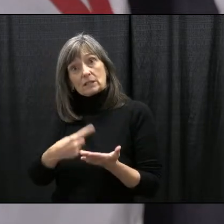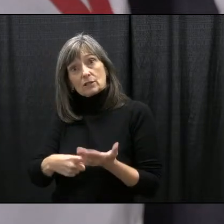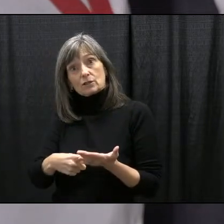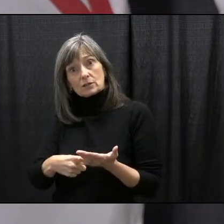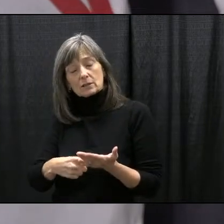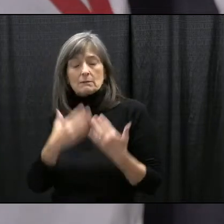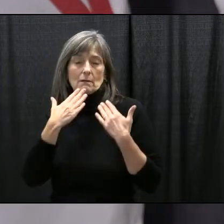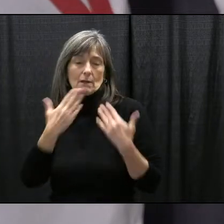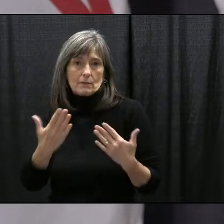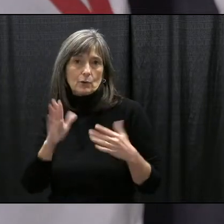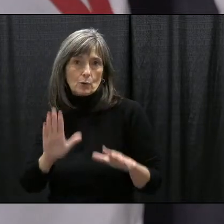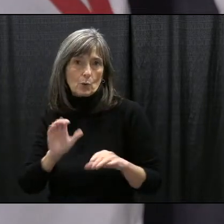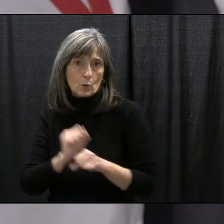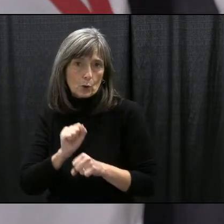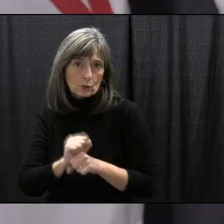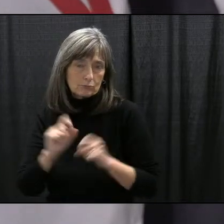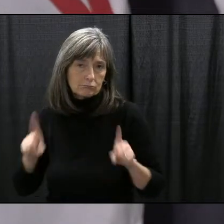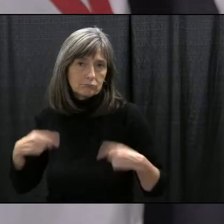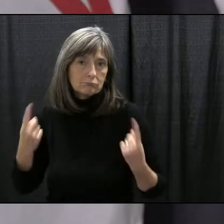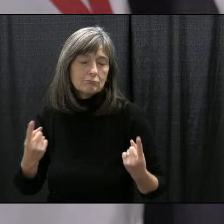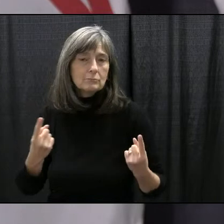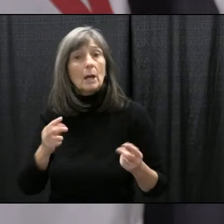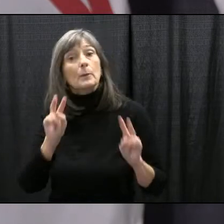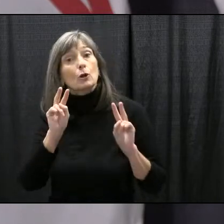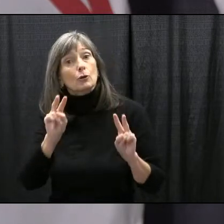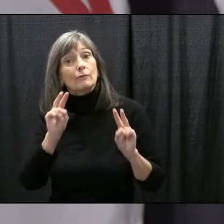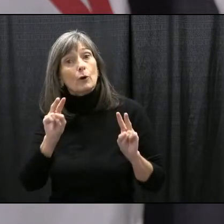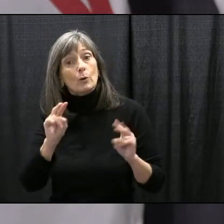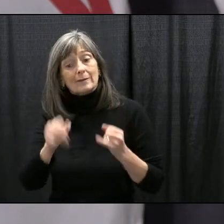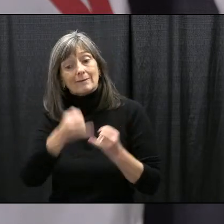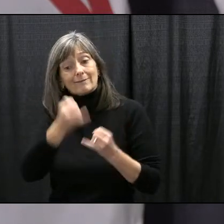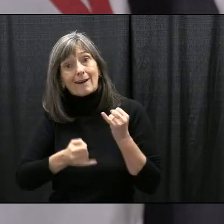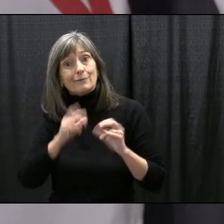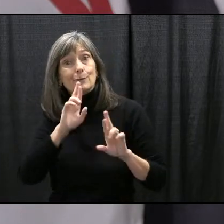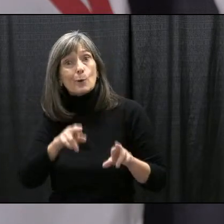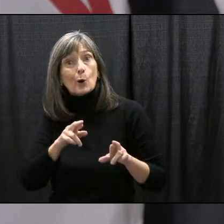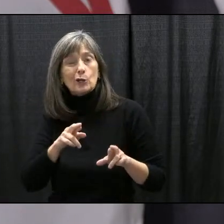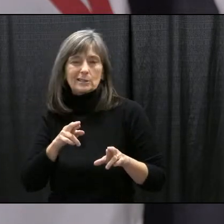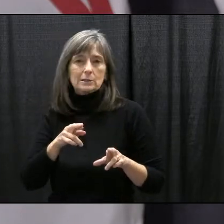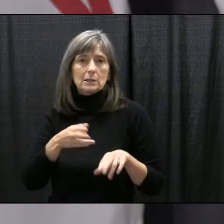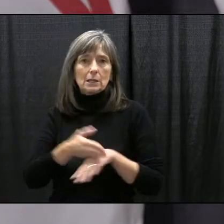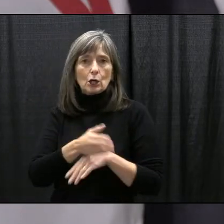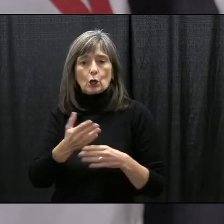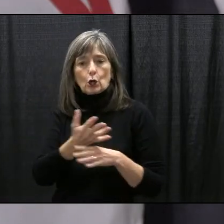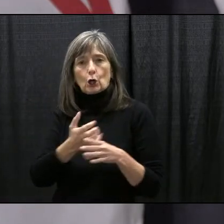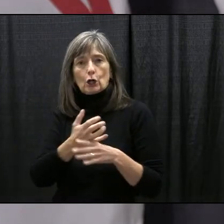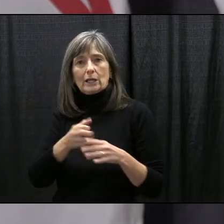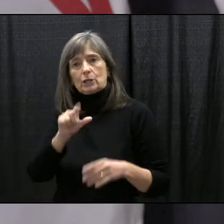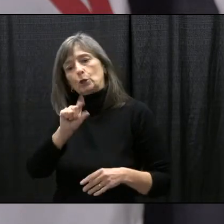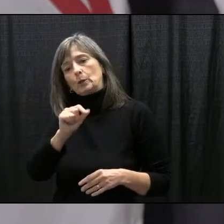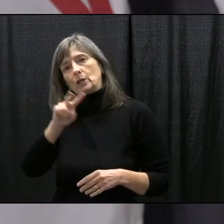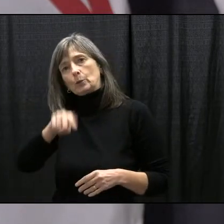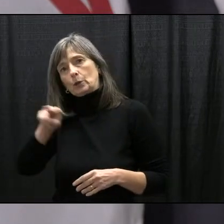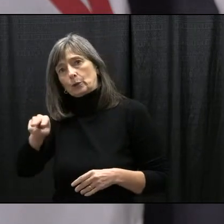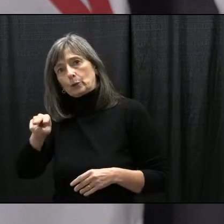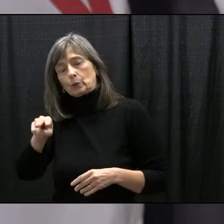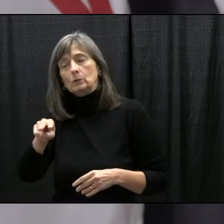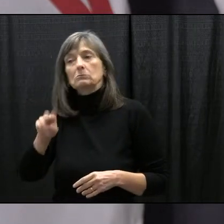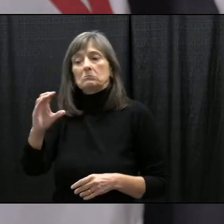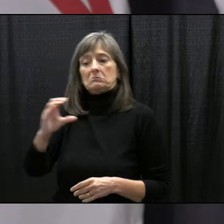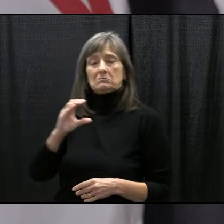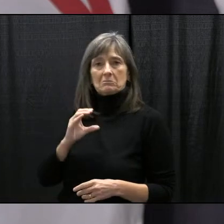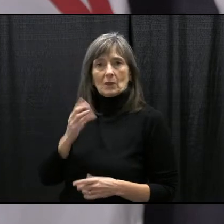doing. I look forward to receiving the final report early in the new year. However, again, in the meantime, we